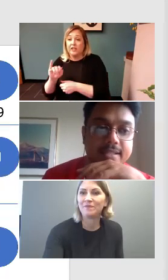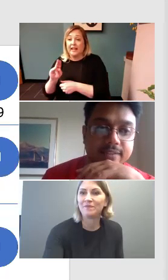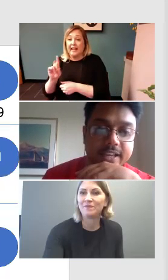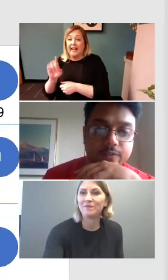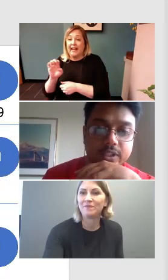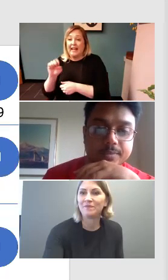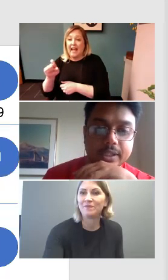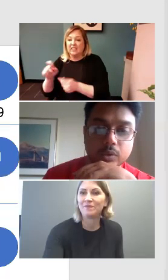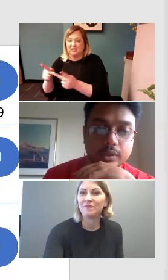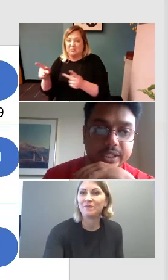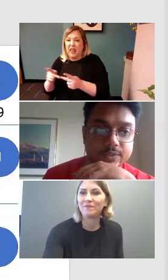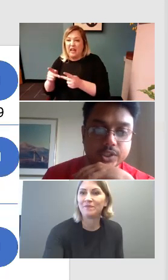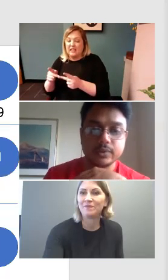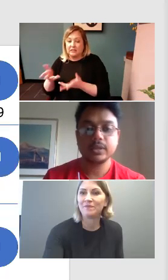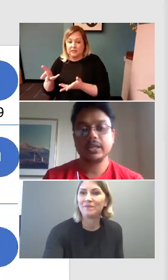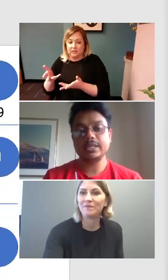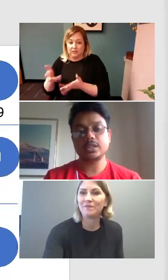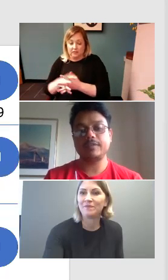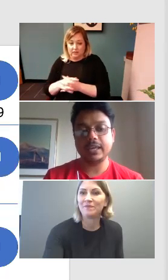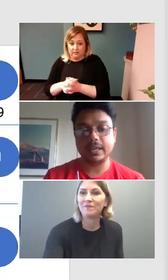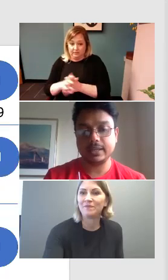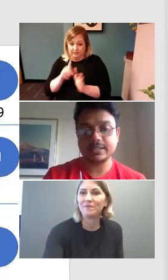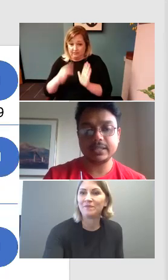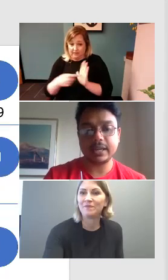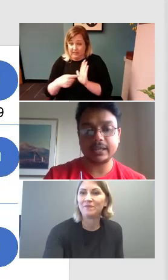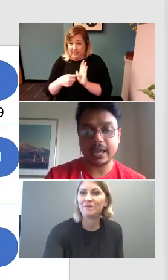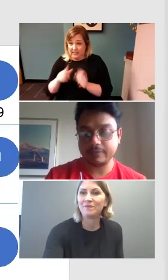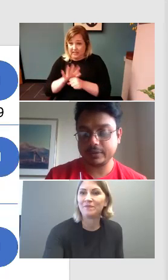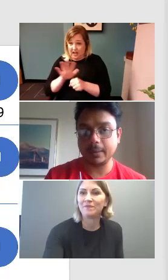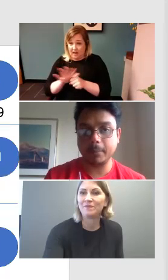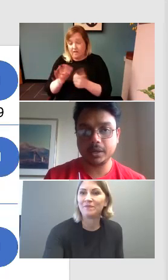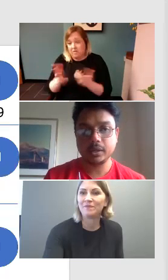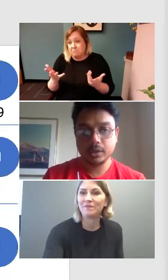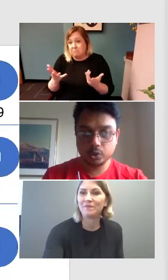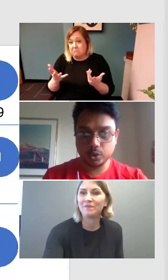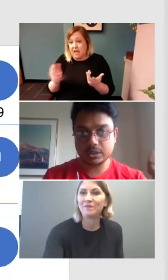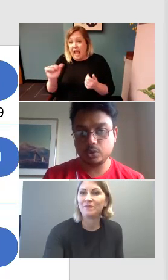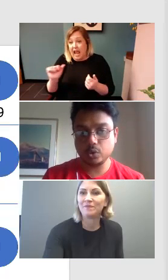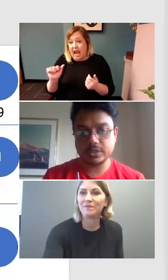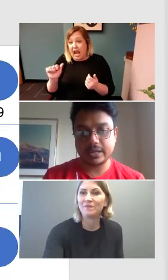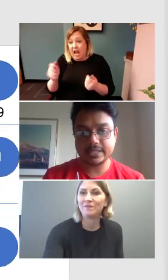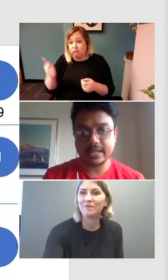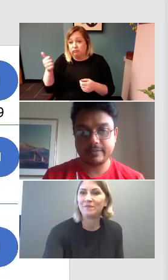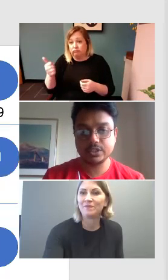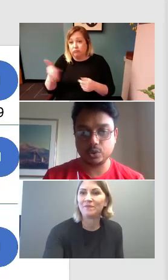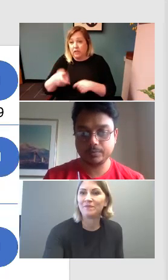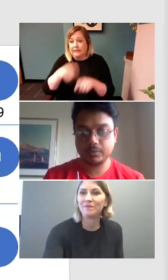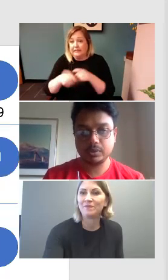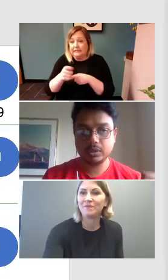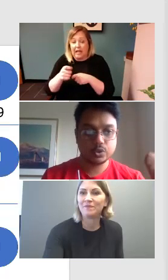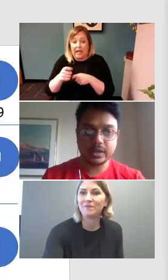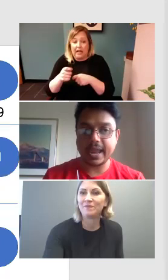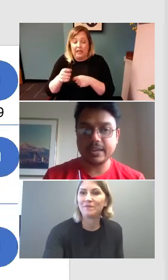Can an array suffice for this particular data structure? Instead of A, let's say that I have numbered those nodes and I just have it